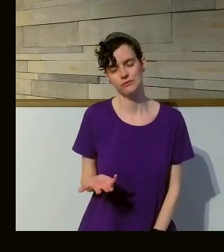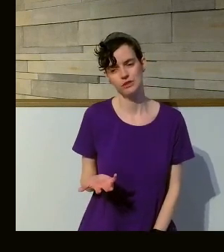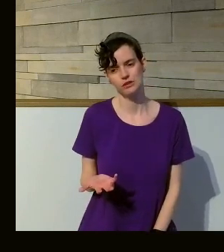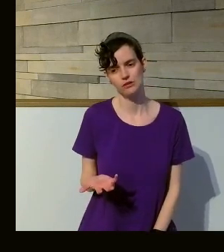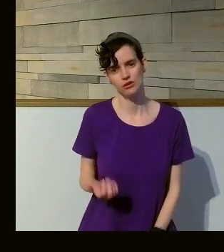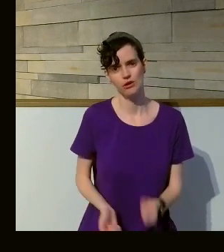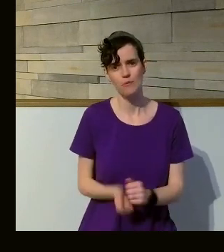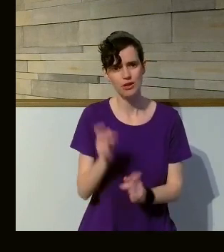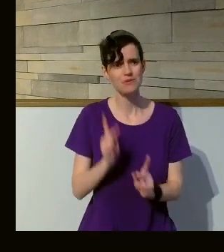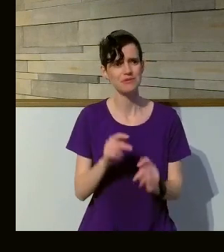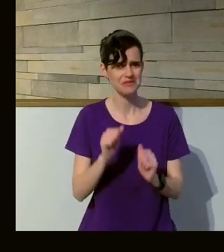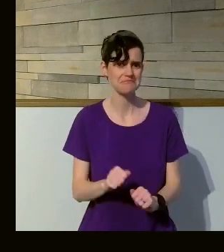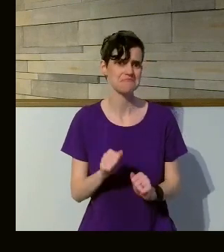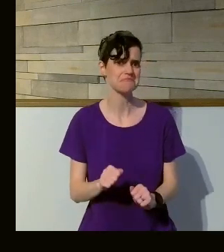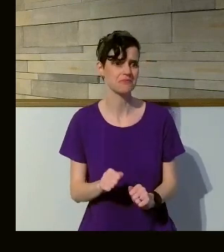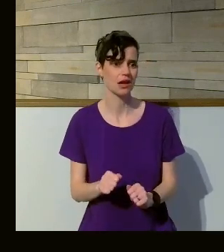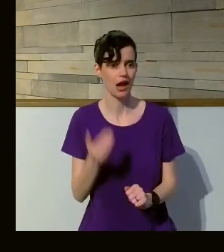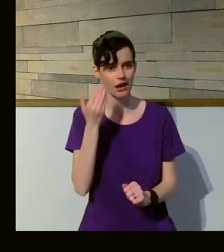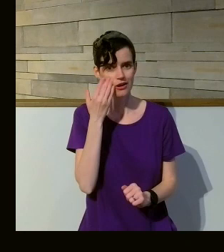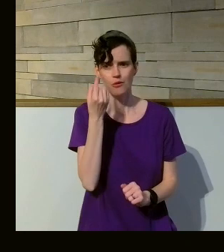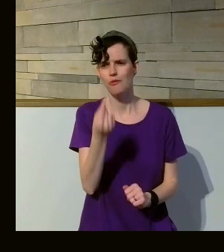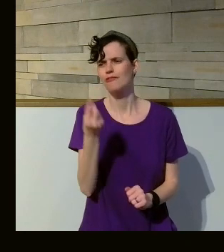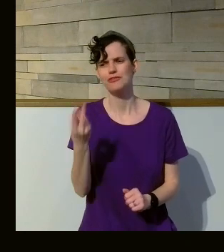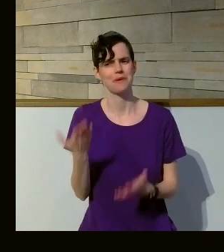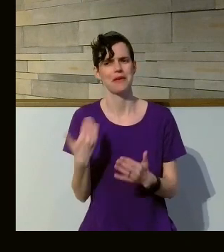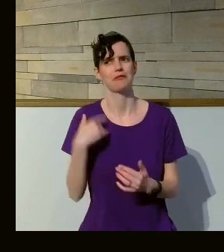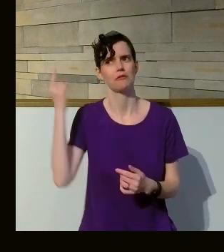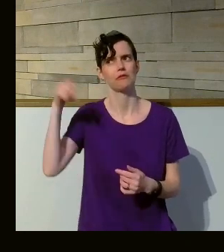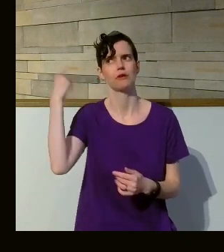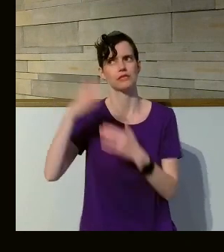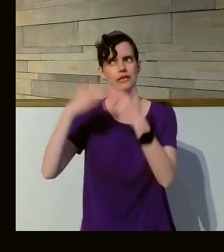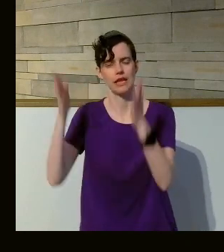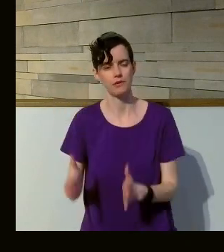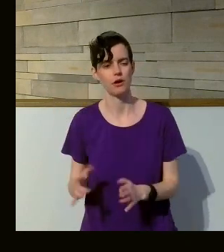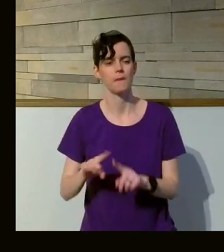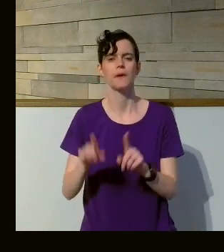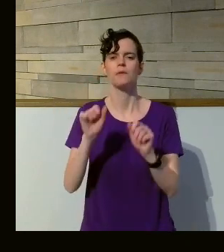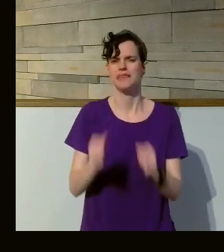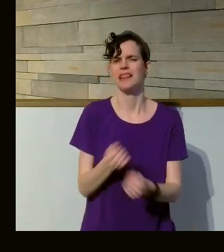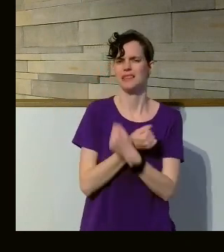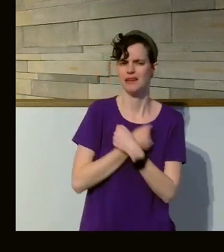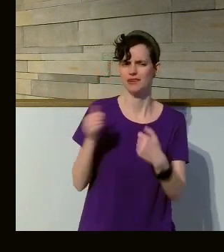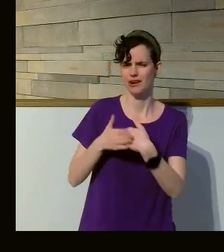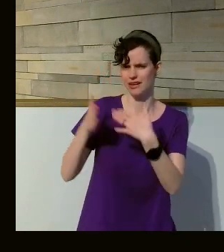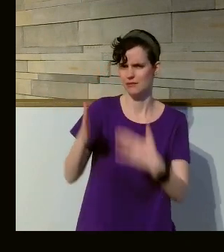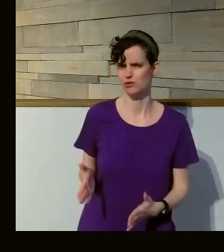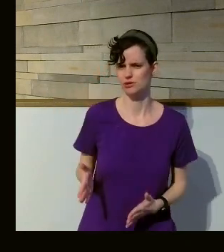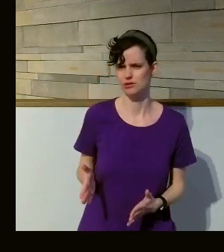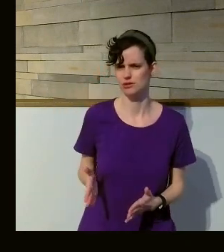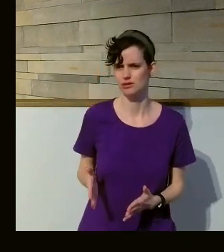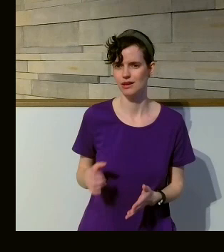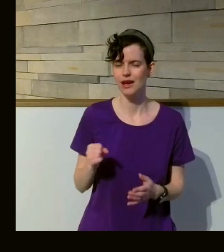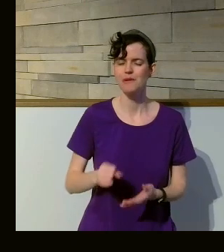well, most people can do that. I know one or two of you may have a crazy neighbor or something, but for the most part, we can love our neighbors. We